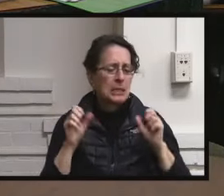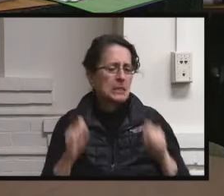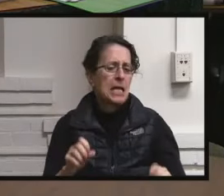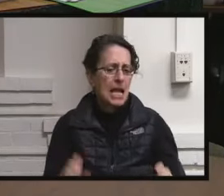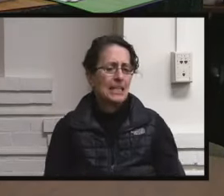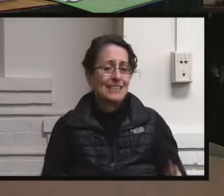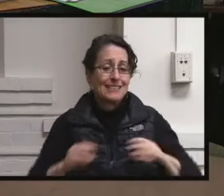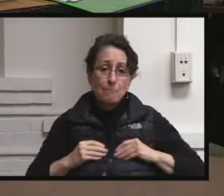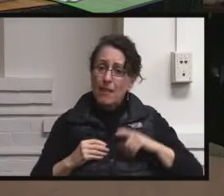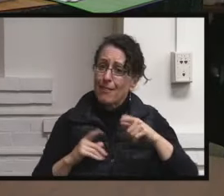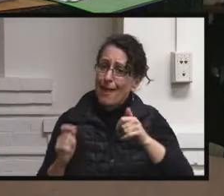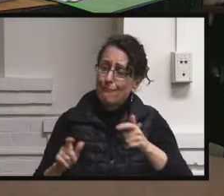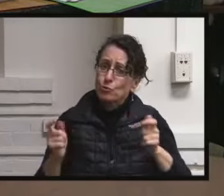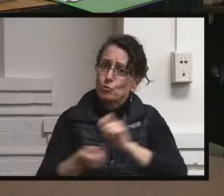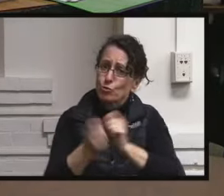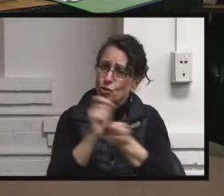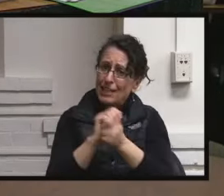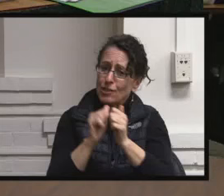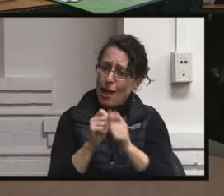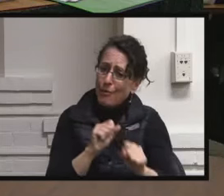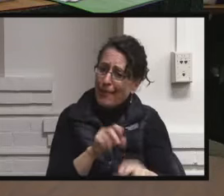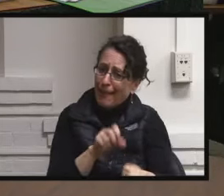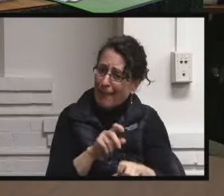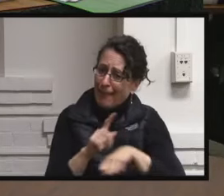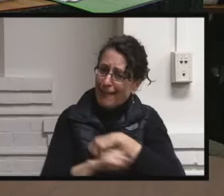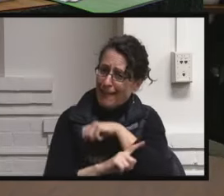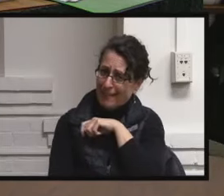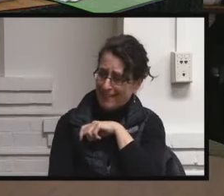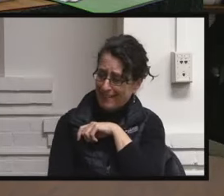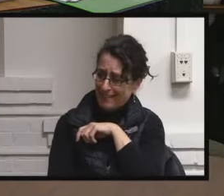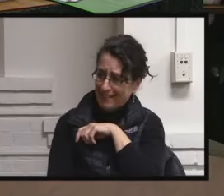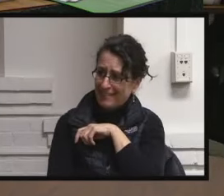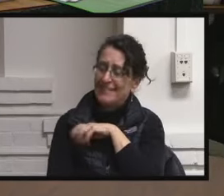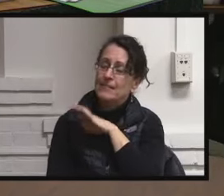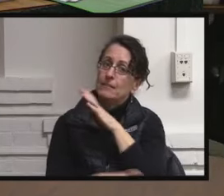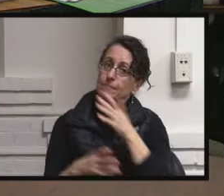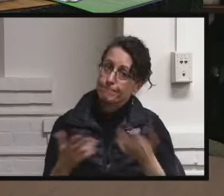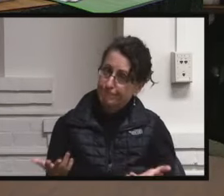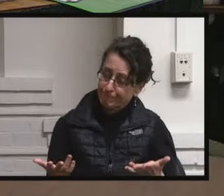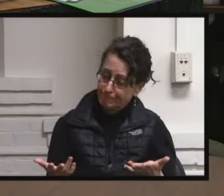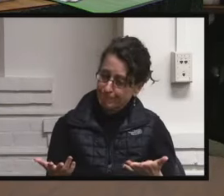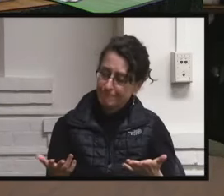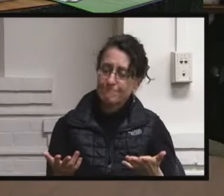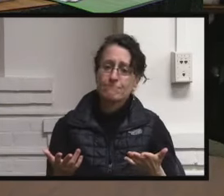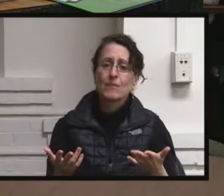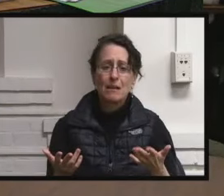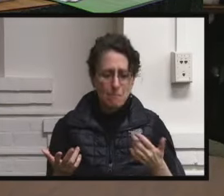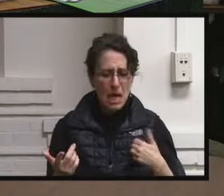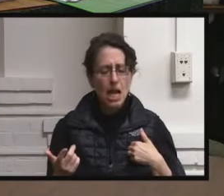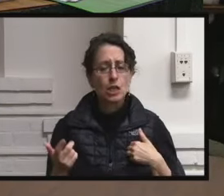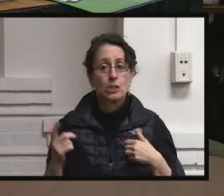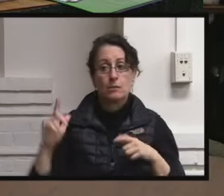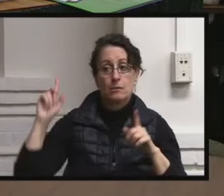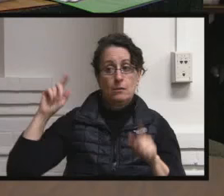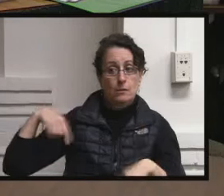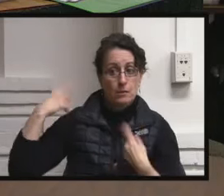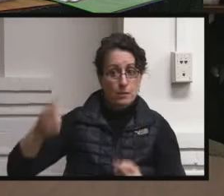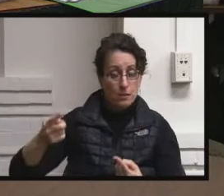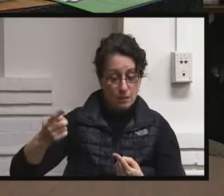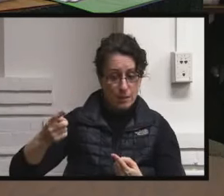that will be required in order for this to succeed, based on how well the community as a whole has responded to the challenges